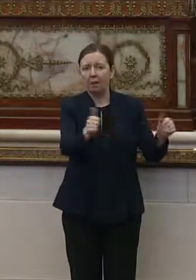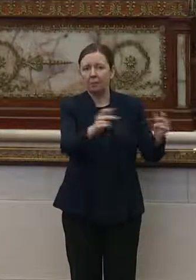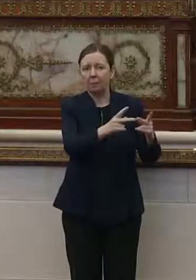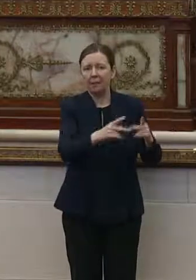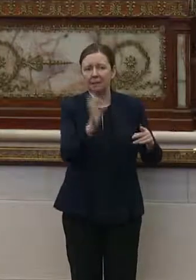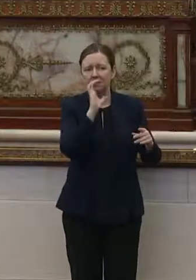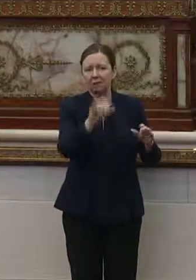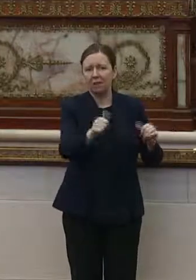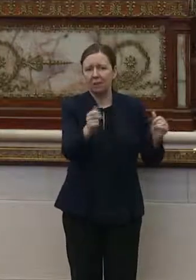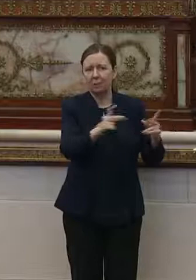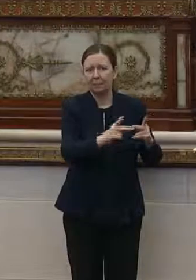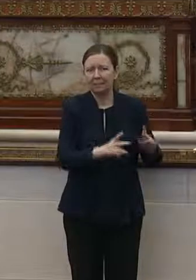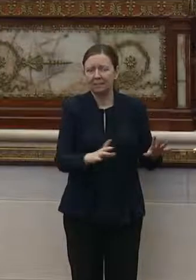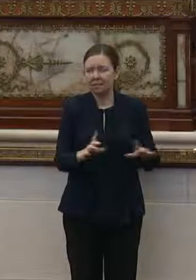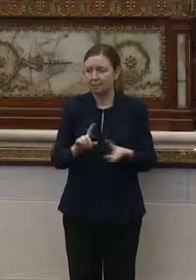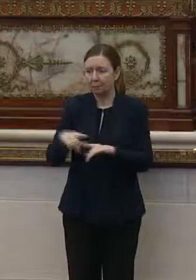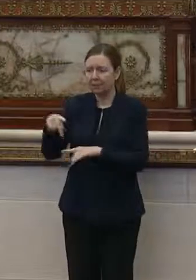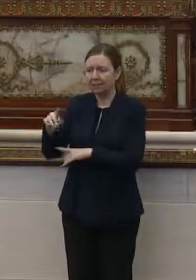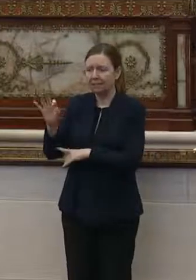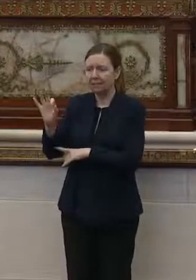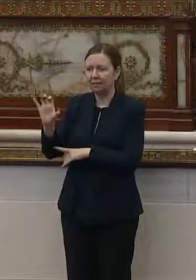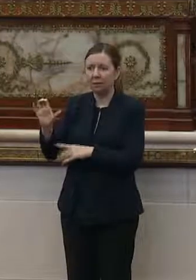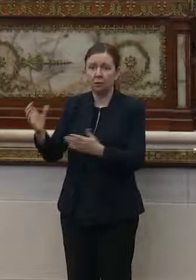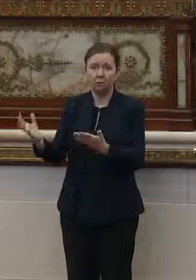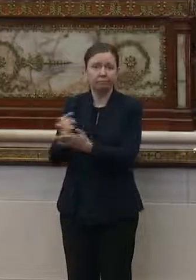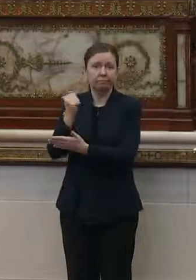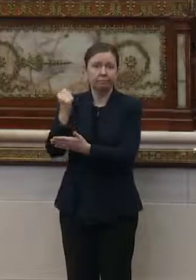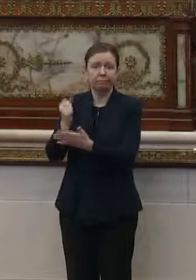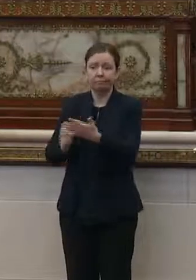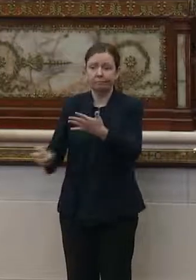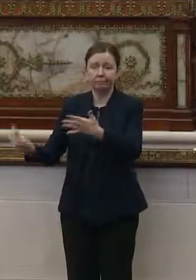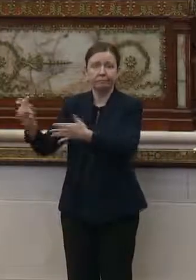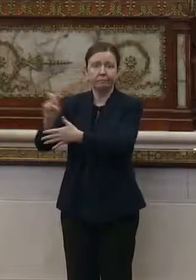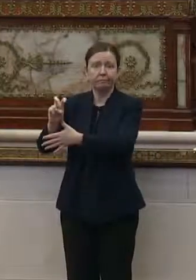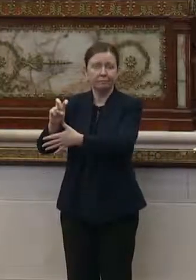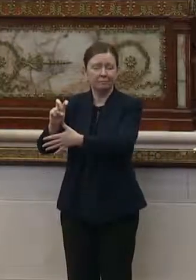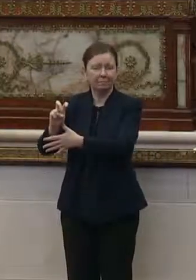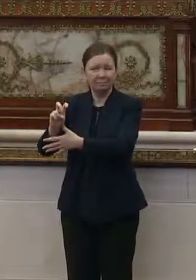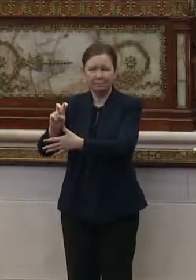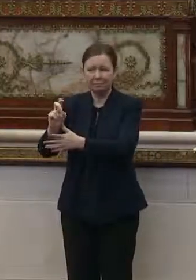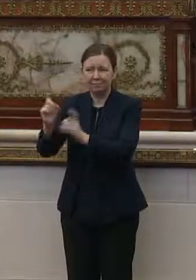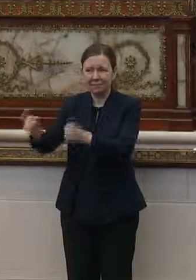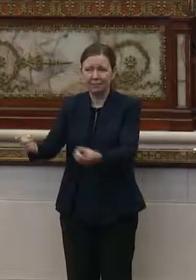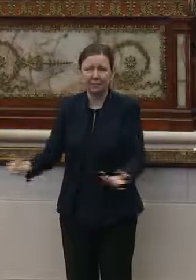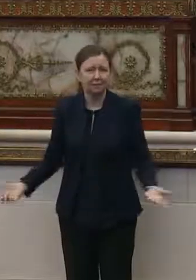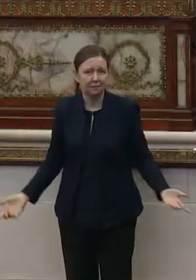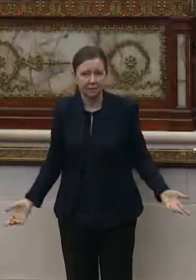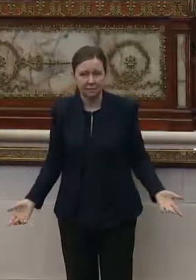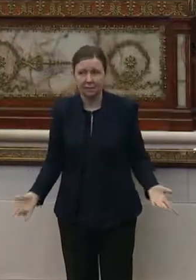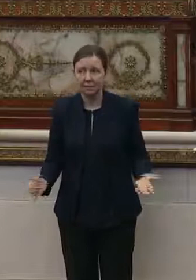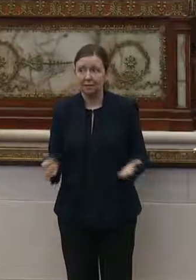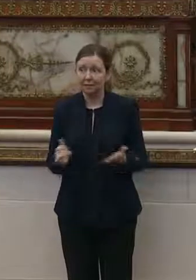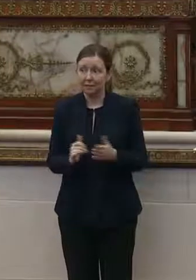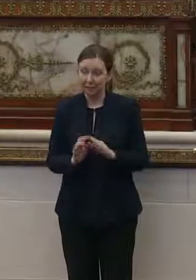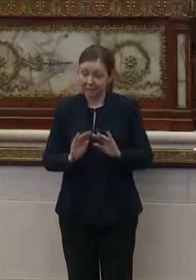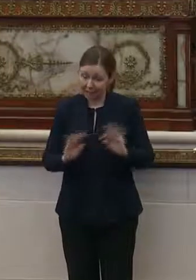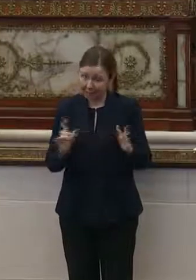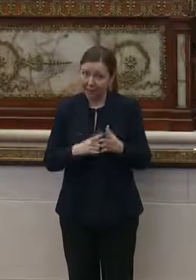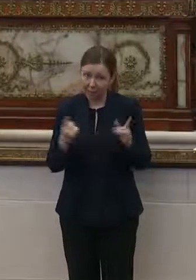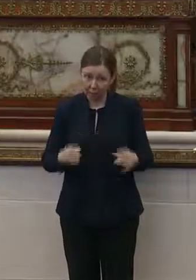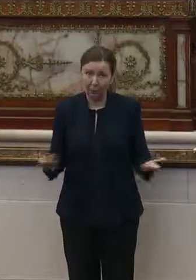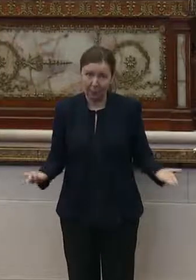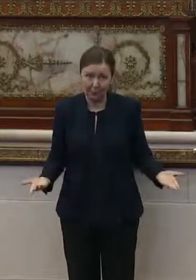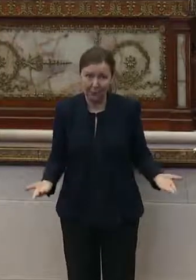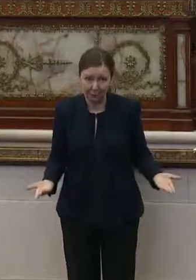places, and that Philly Fighting COVID jumped their way to the front of the line. And that's clearly what has happened